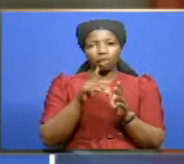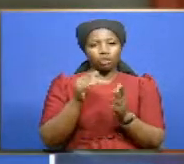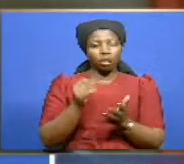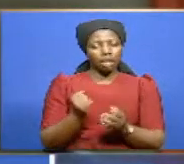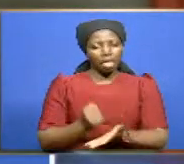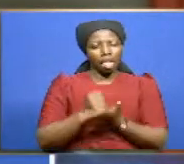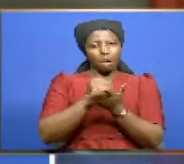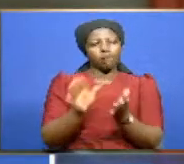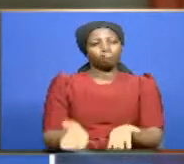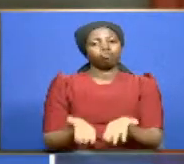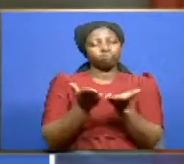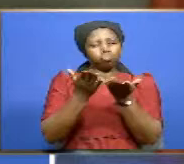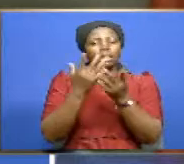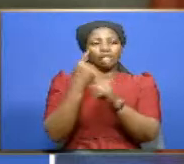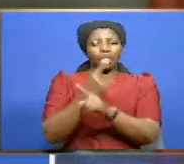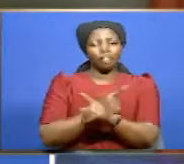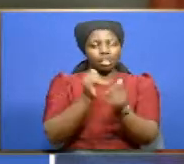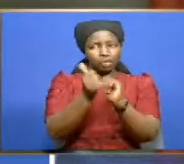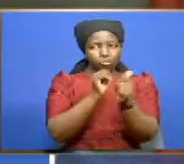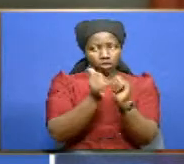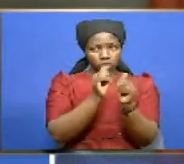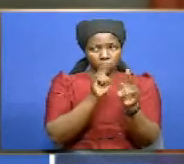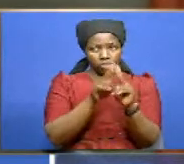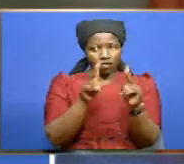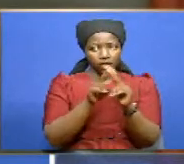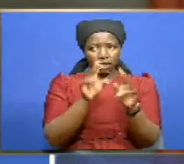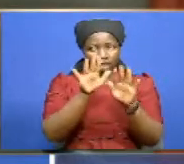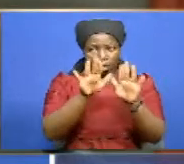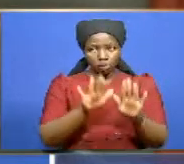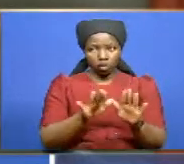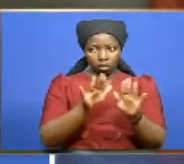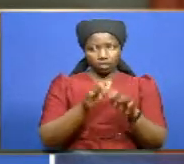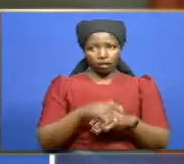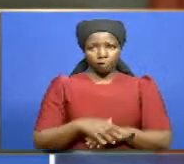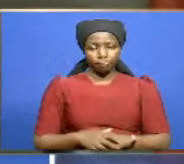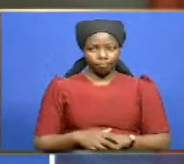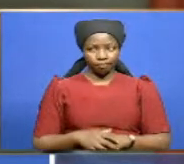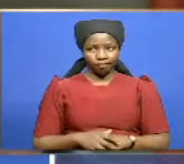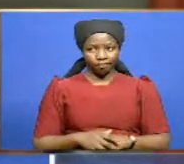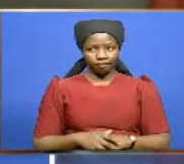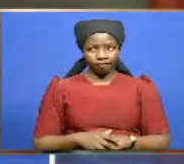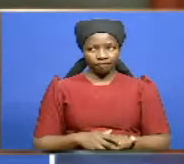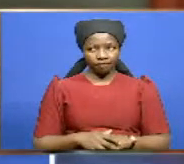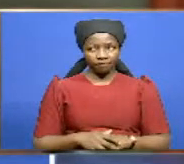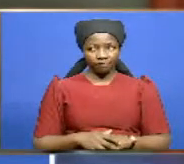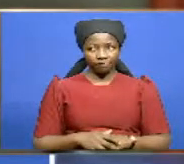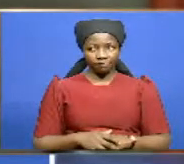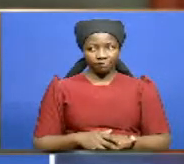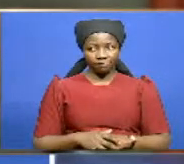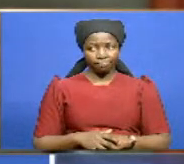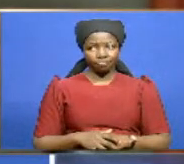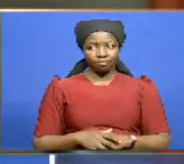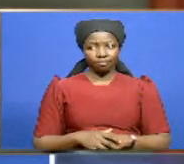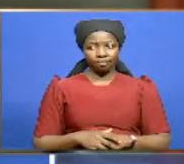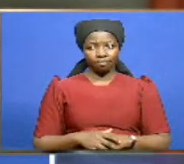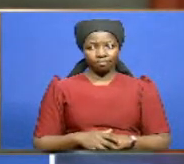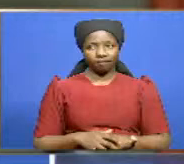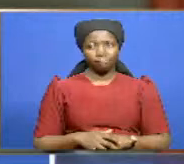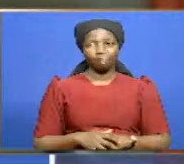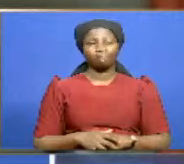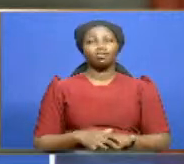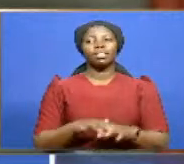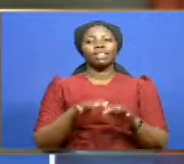to youngsters. And why is it important for youngsters? Because for people familiar with sports, it's at a young age where you can be able